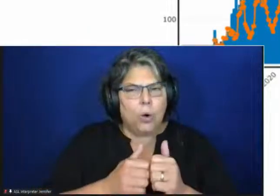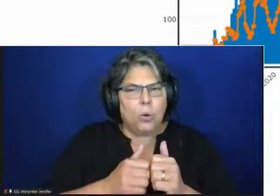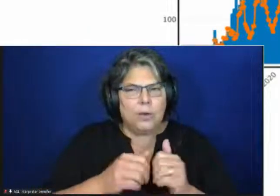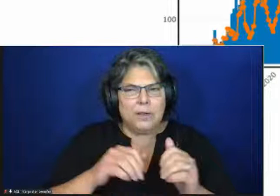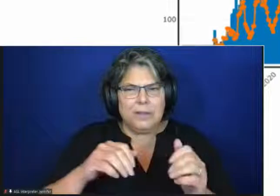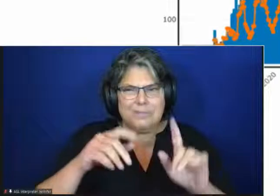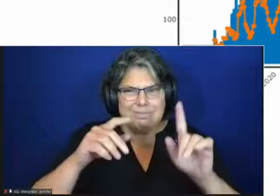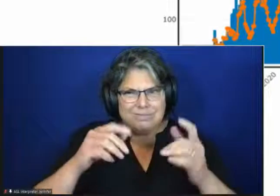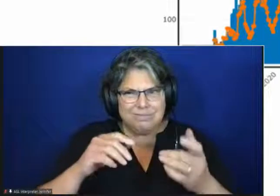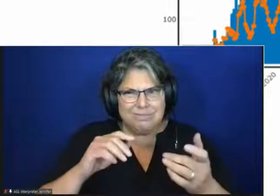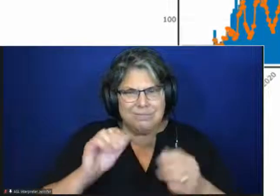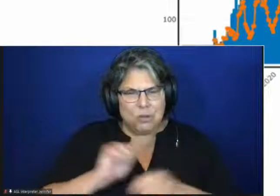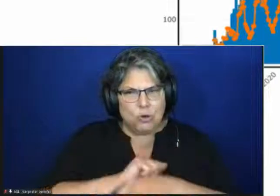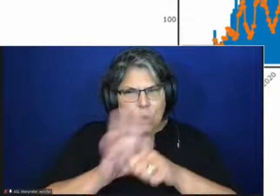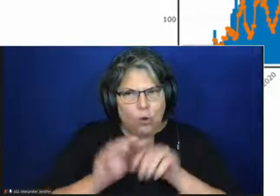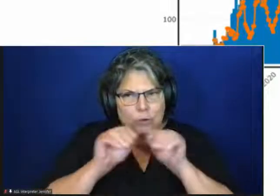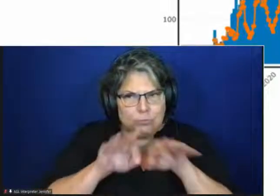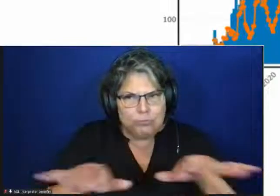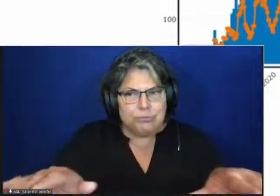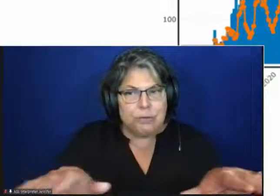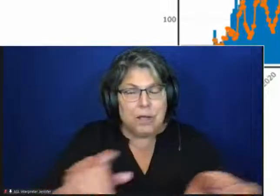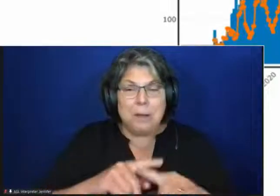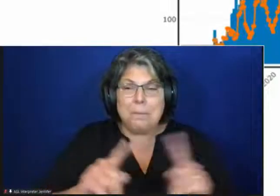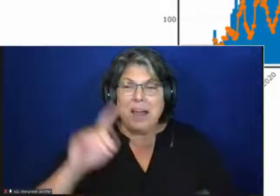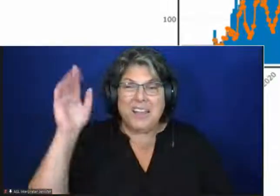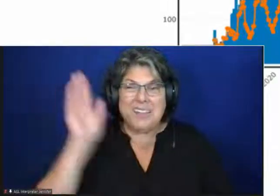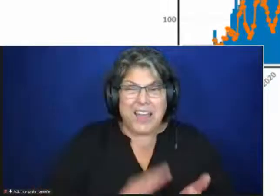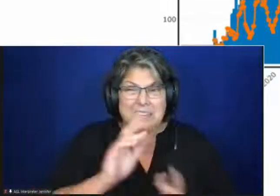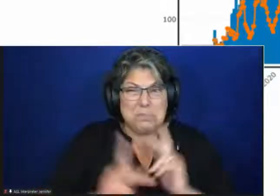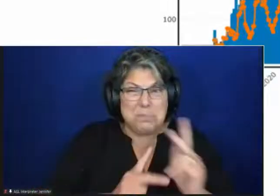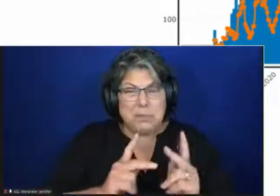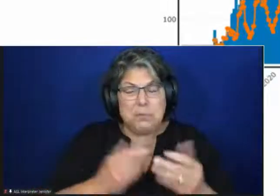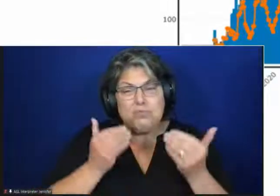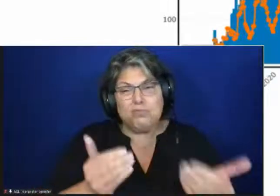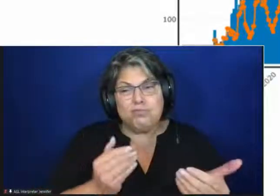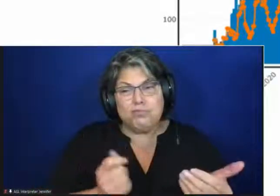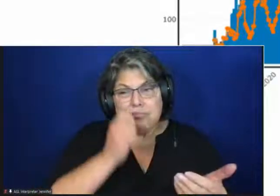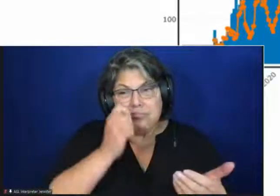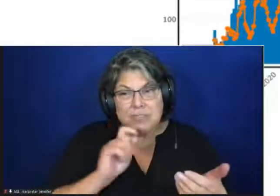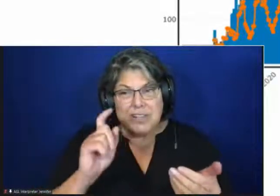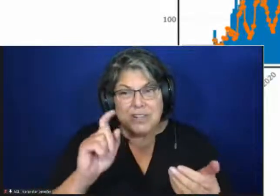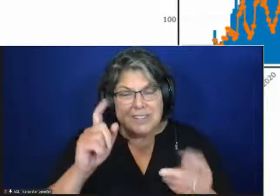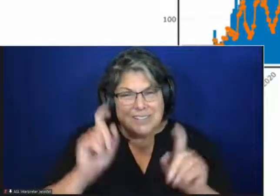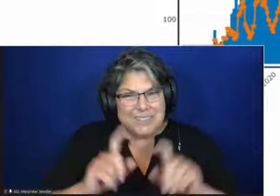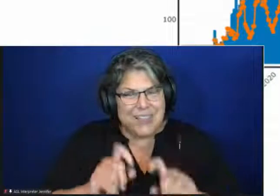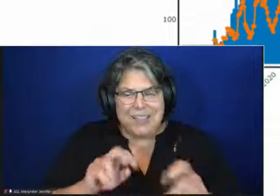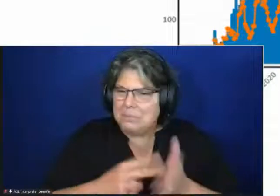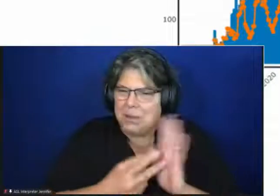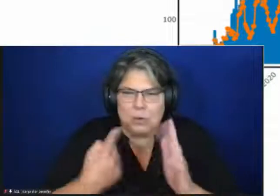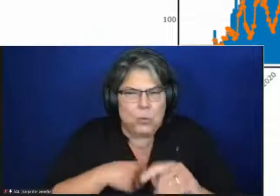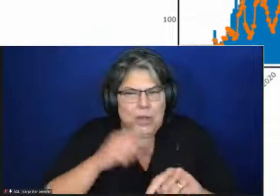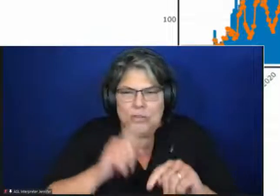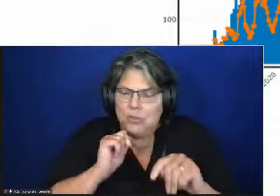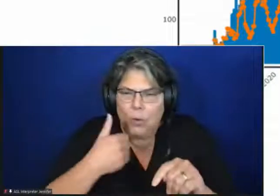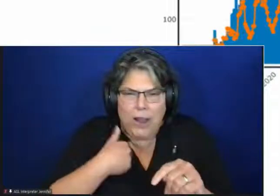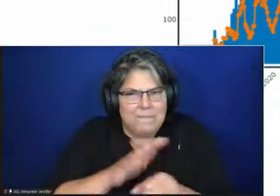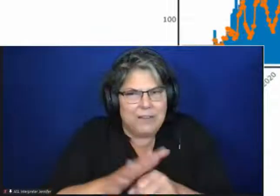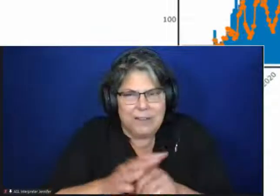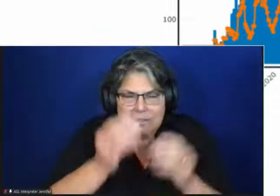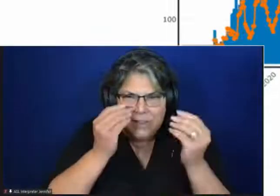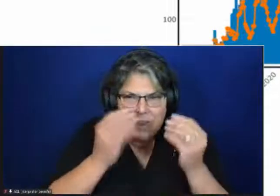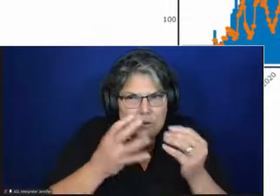fewer tests means that the reliability of test positivity as an indicator of community transmission is